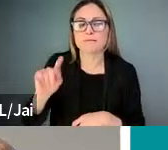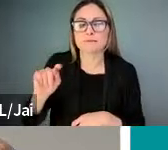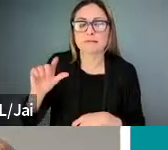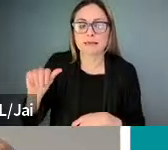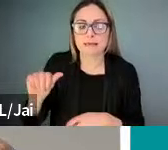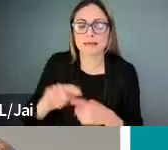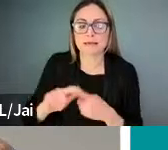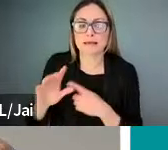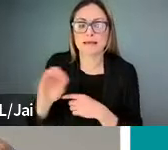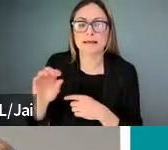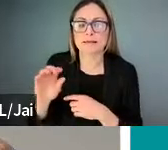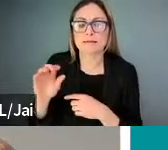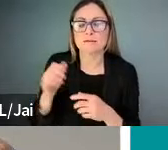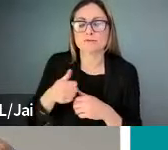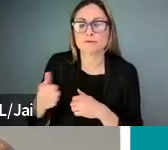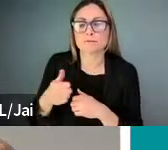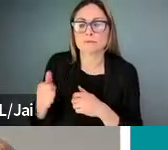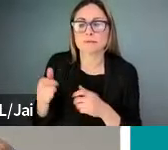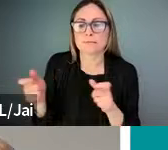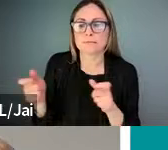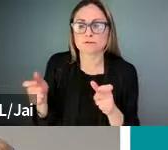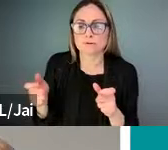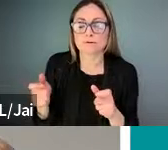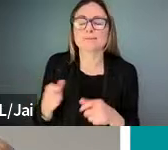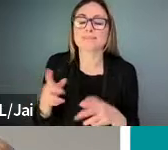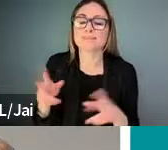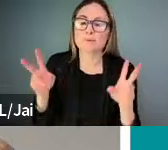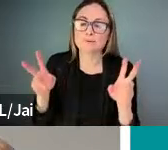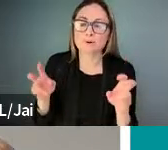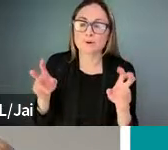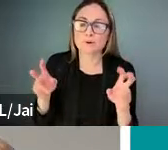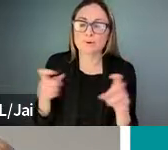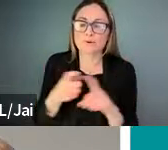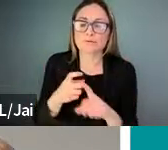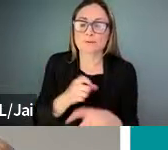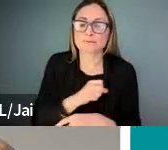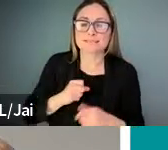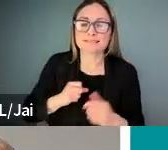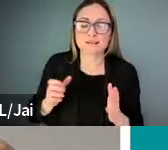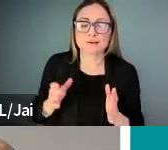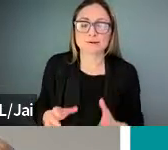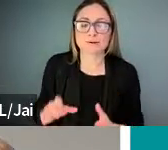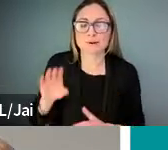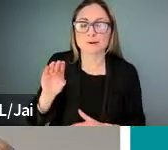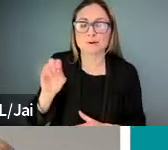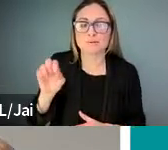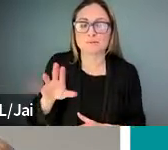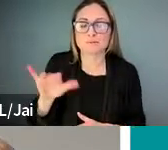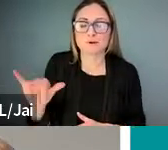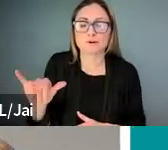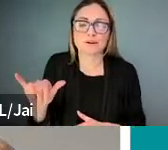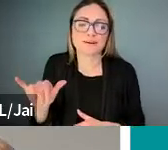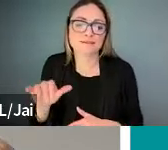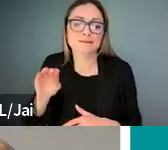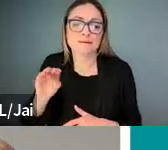Administration. Now, there was a quote from Senator Murray I'd like to just read real